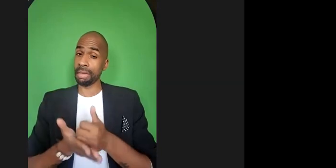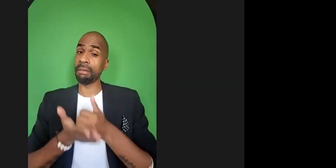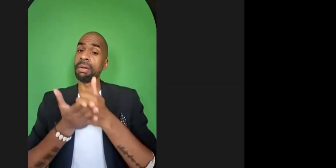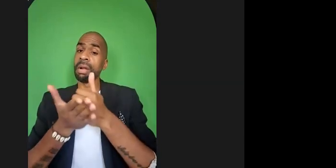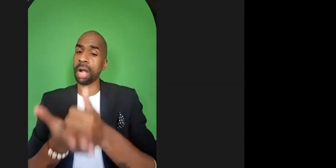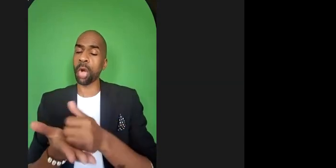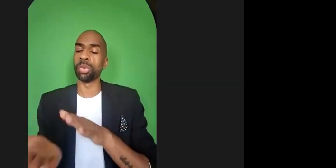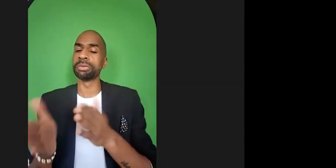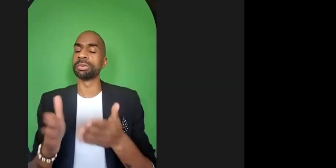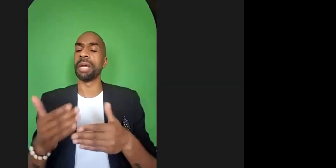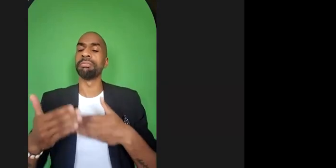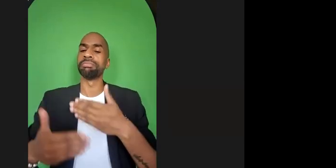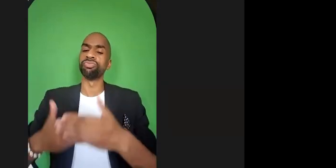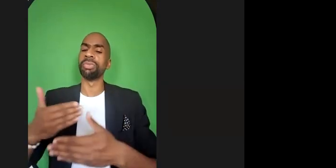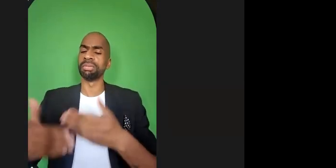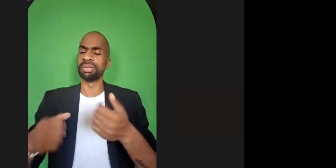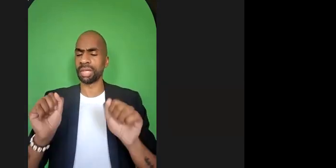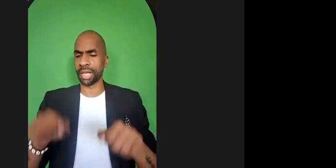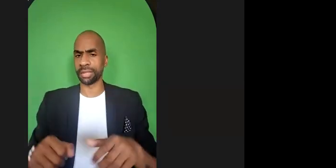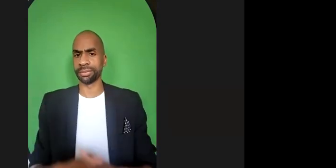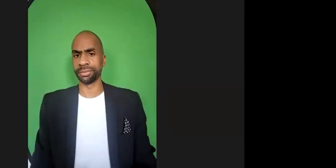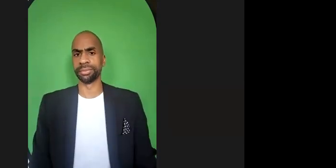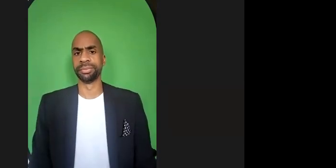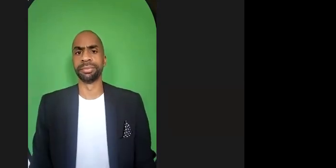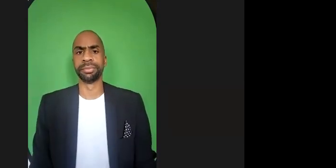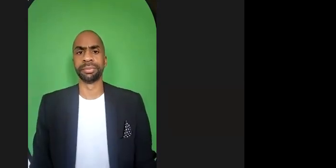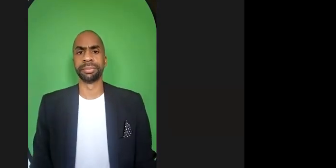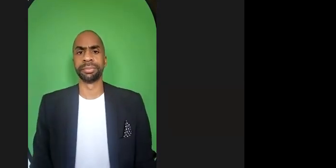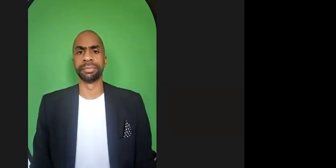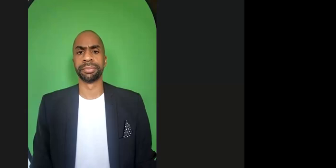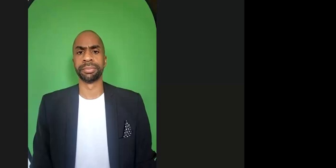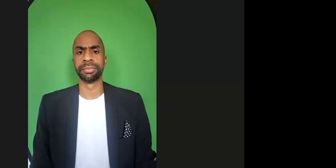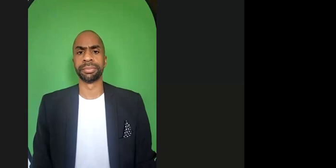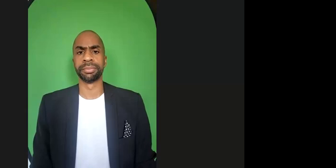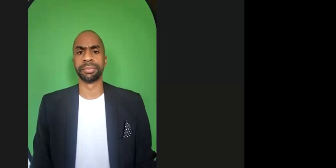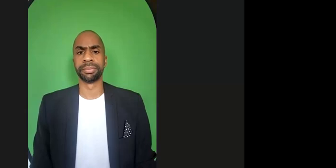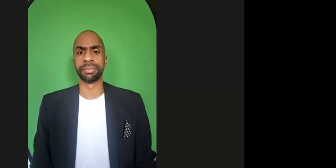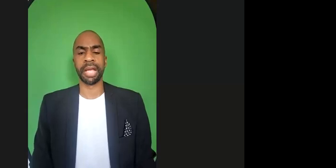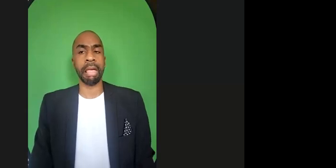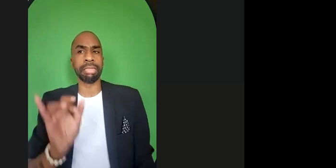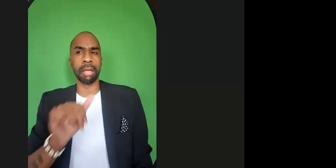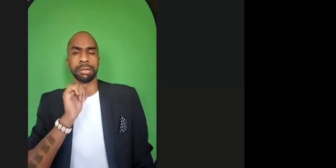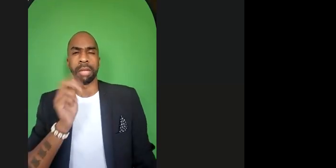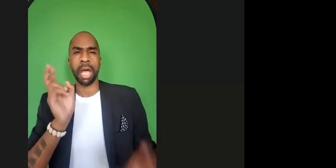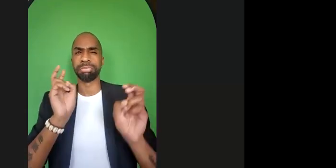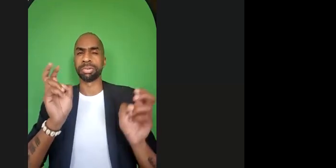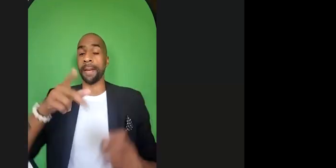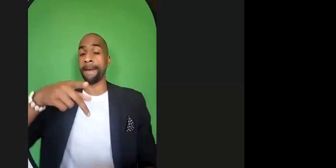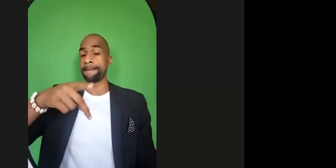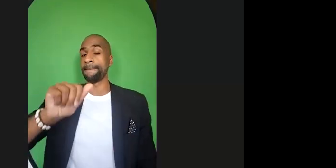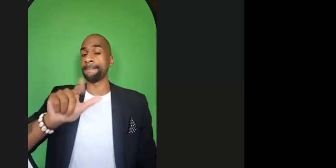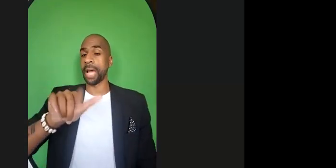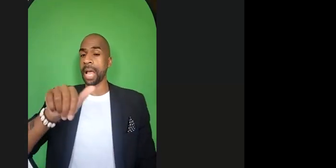process. So I honestly wouldn't consider that, you know, full-blown palliative sedation. I would instead call